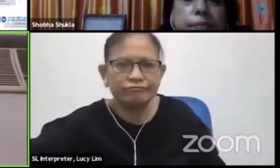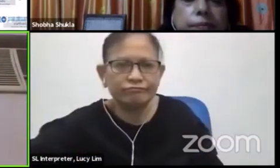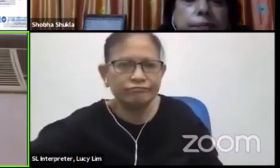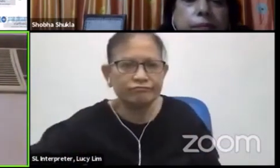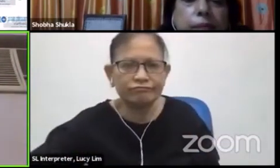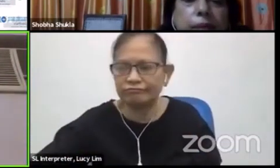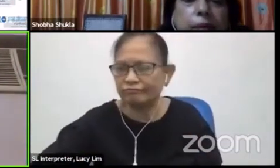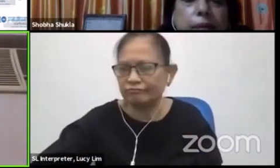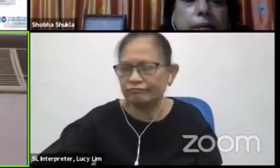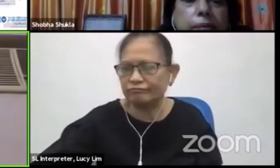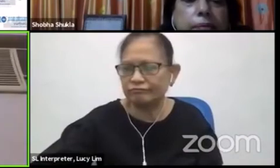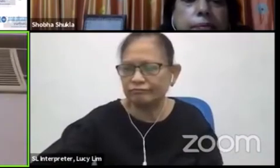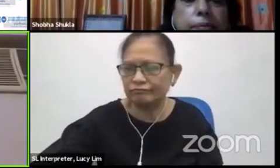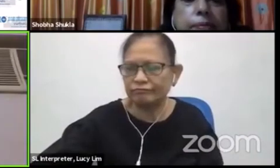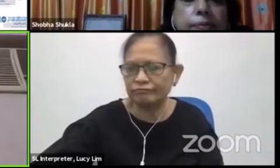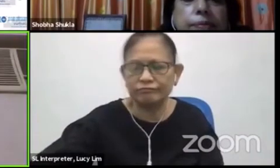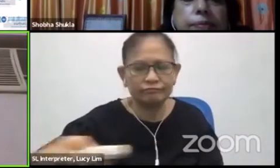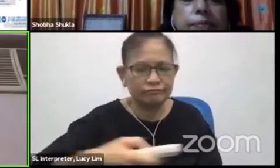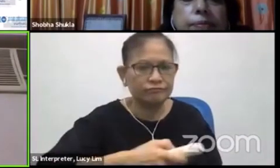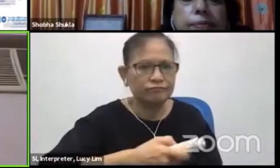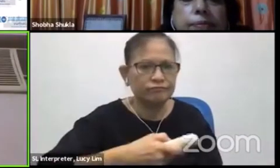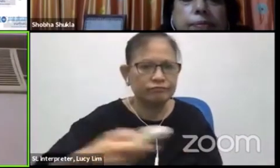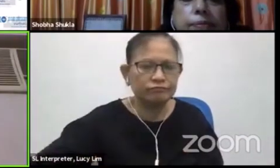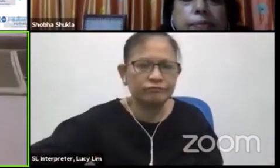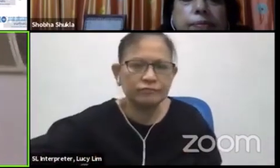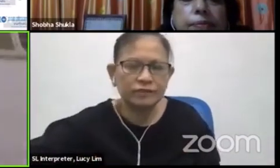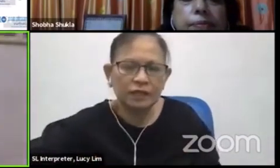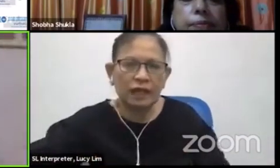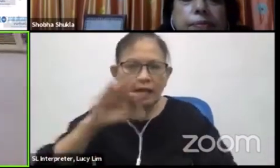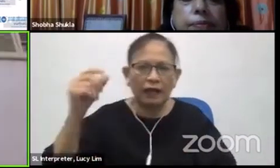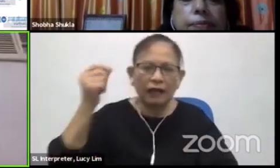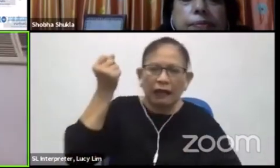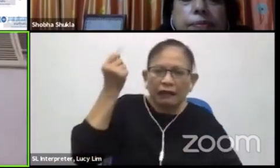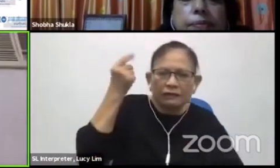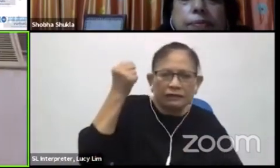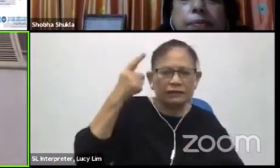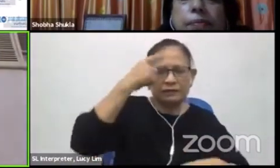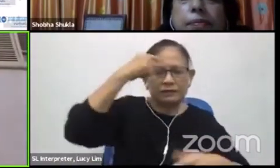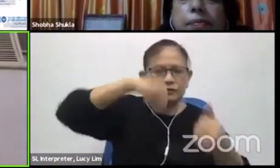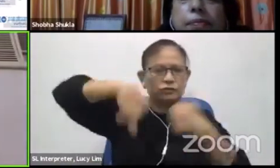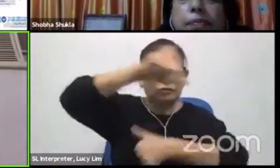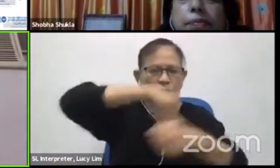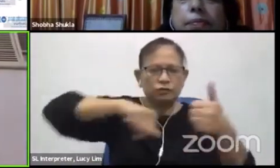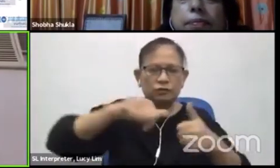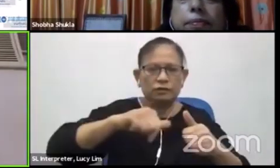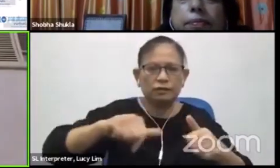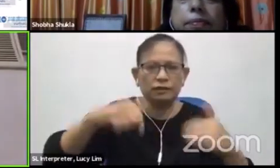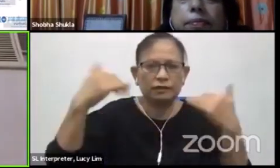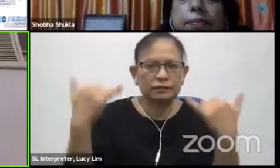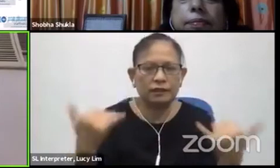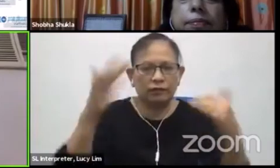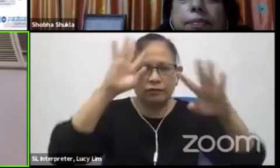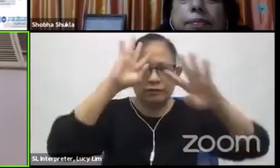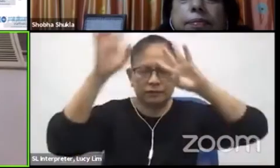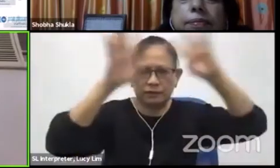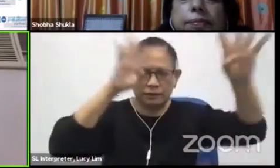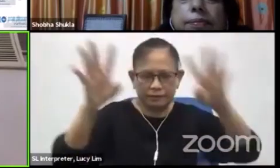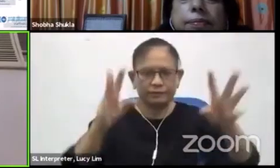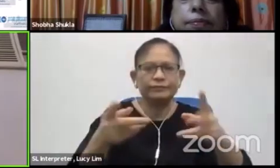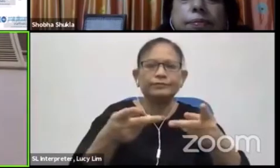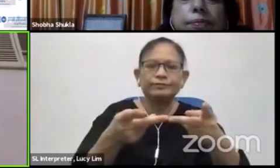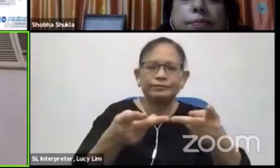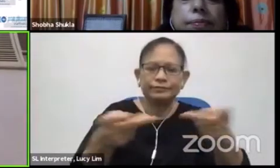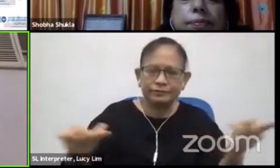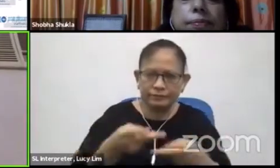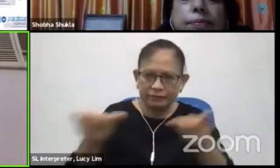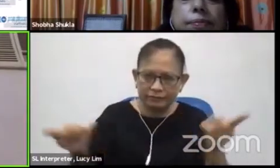I think while understanding all this socialization, what's important is to now create spaces which are